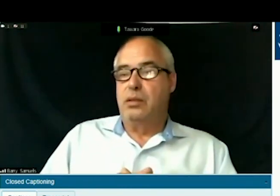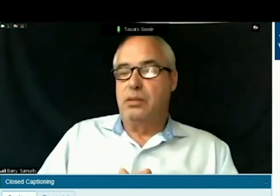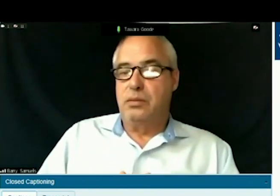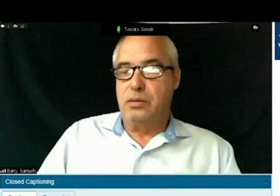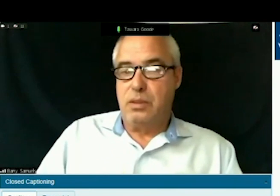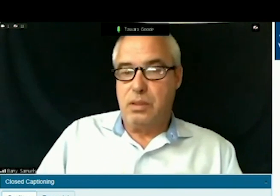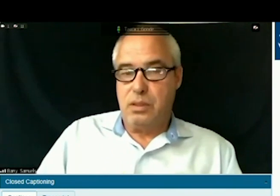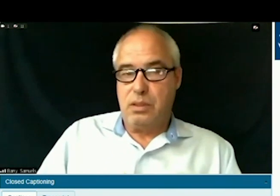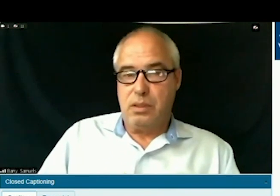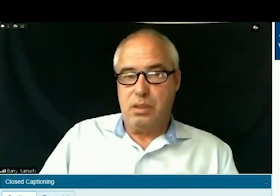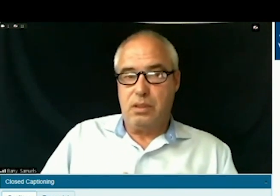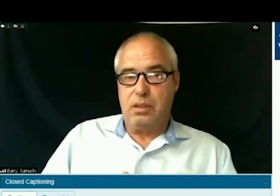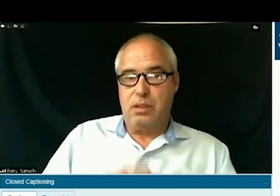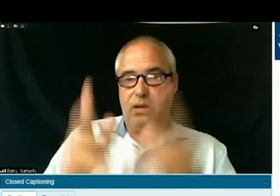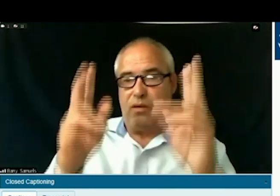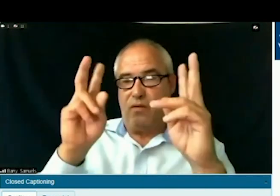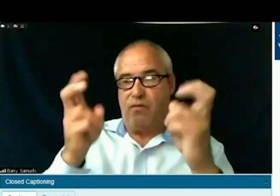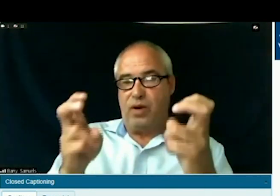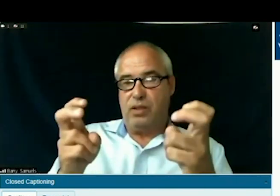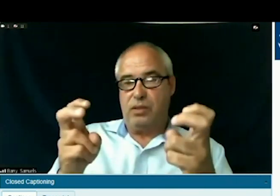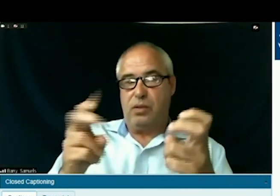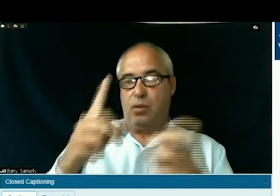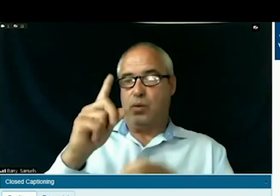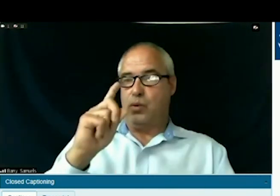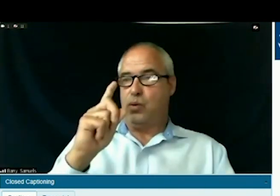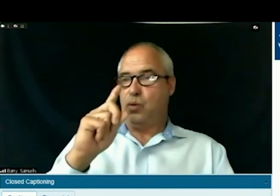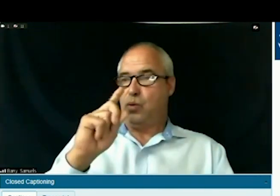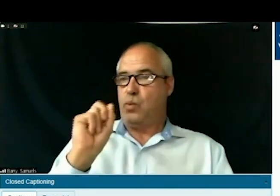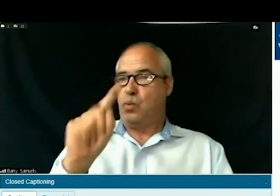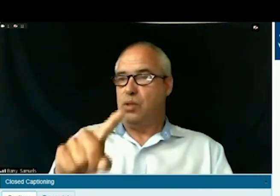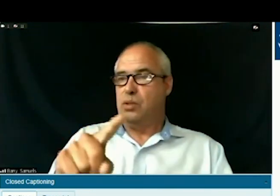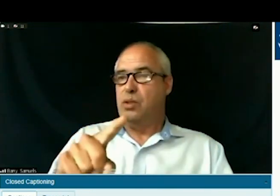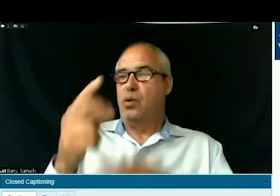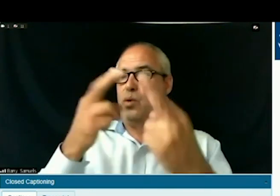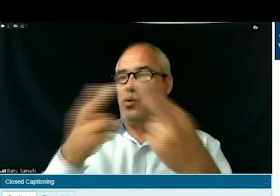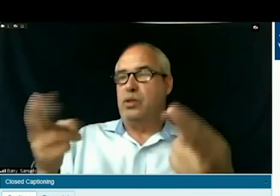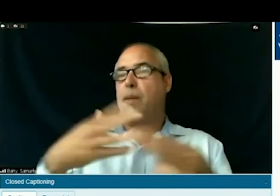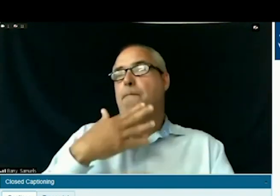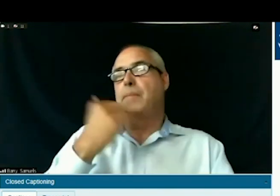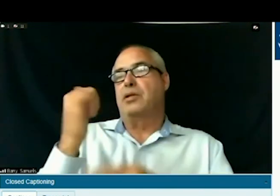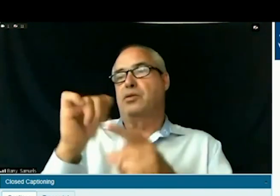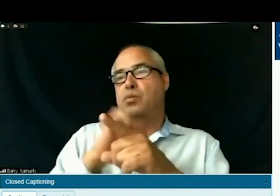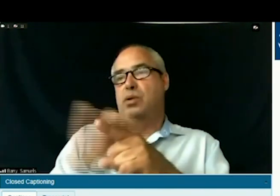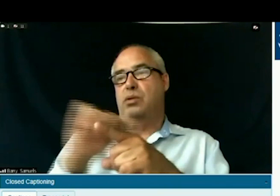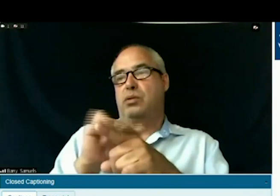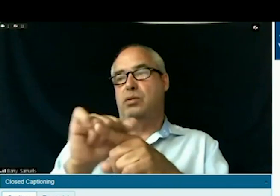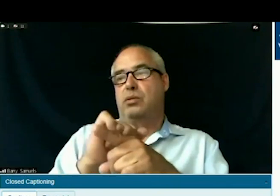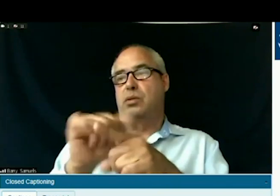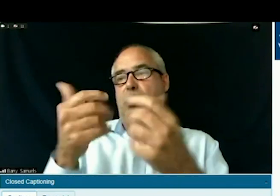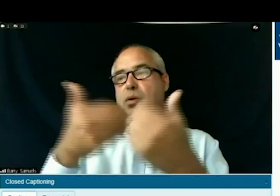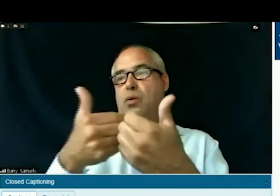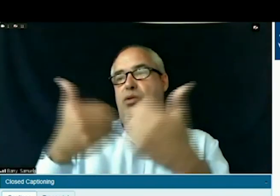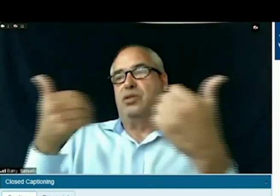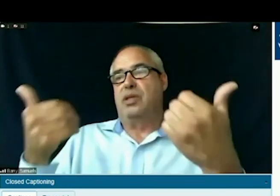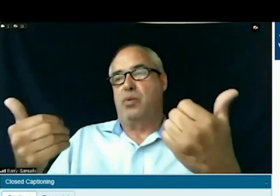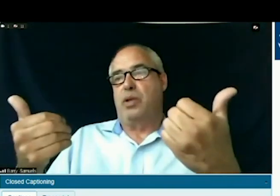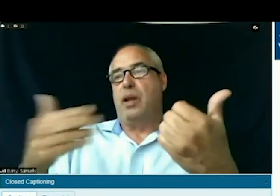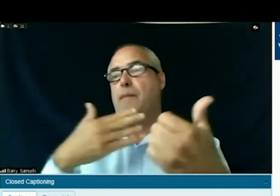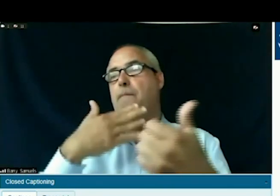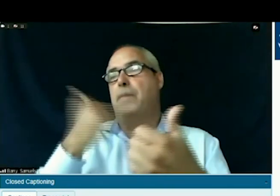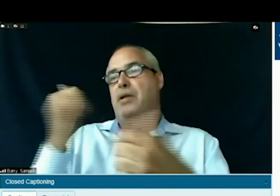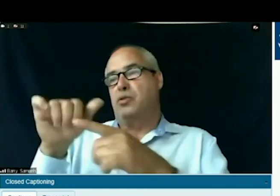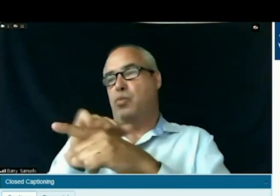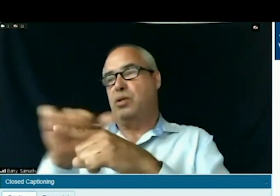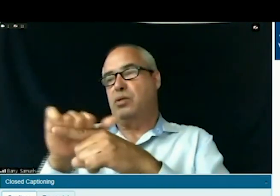guess, the phrasing in the question about resources and best practices. I'd like to really separate resources from best practices. I don't think we